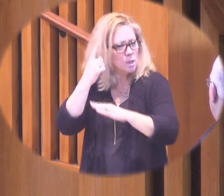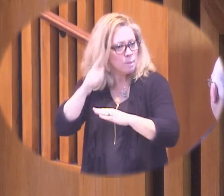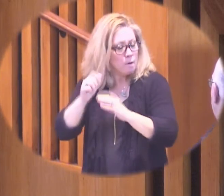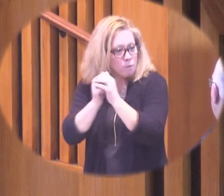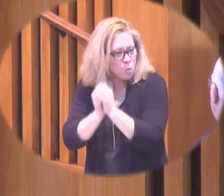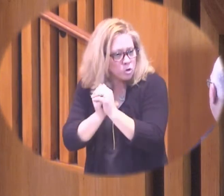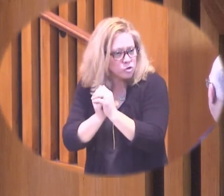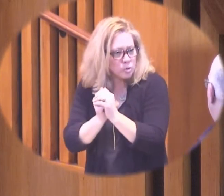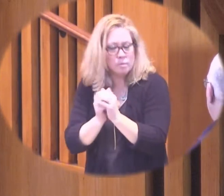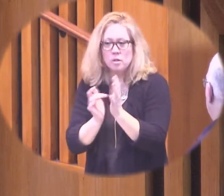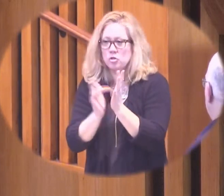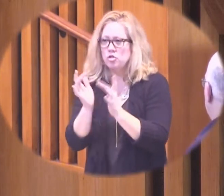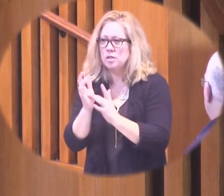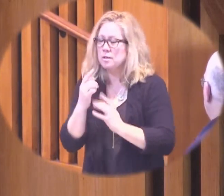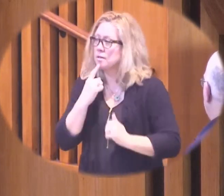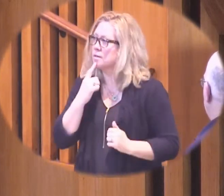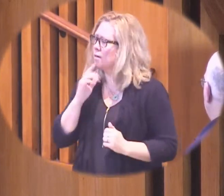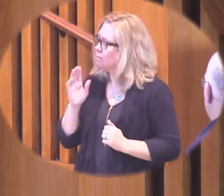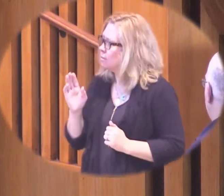And Jesus said to her,